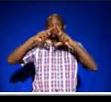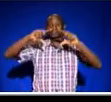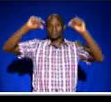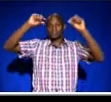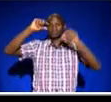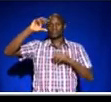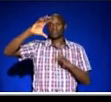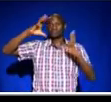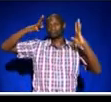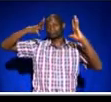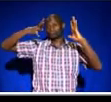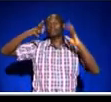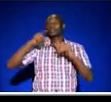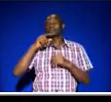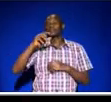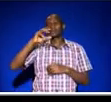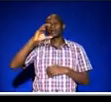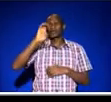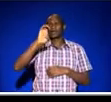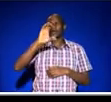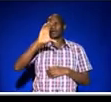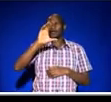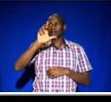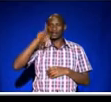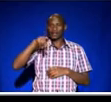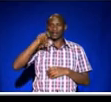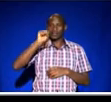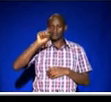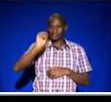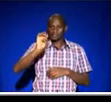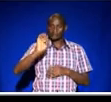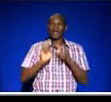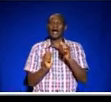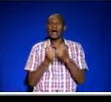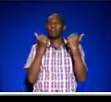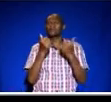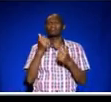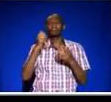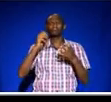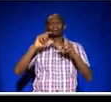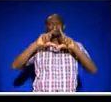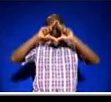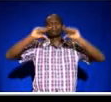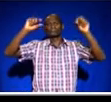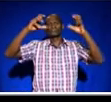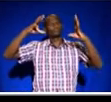eclipses occurring at intervals, maybe after years. But how do they occur?